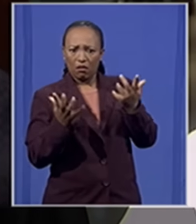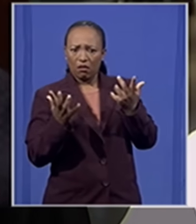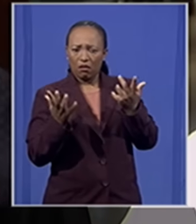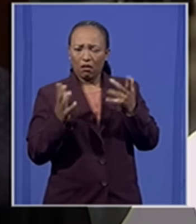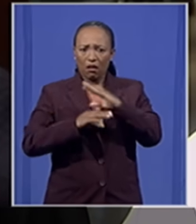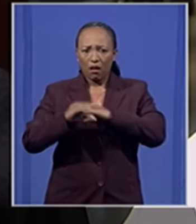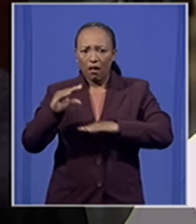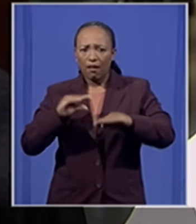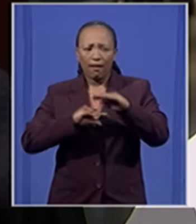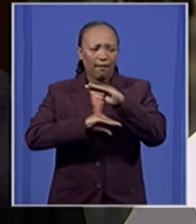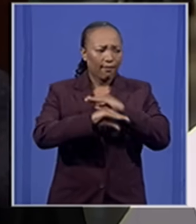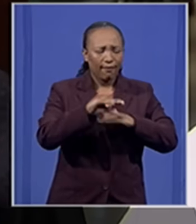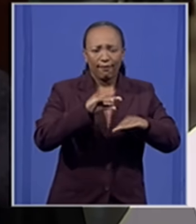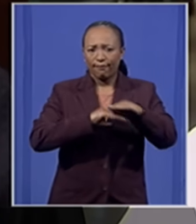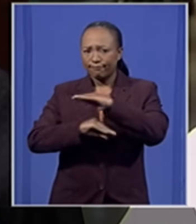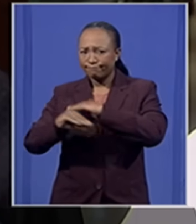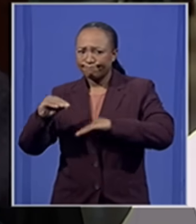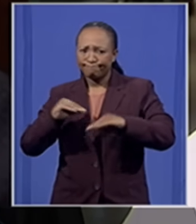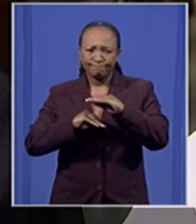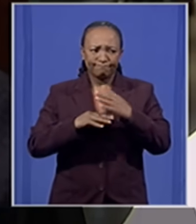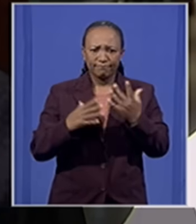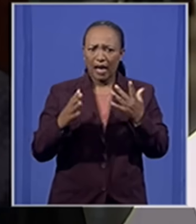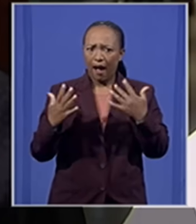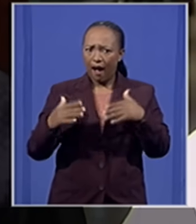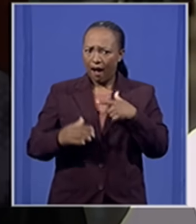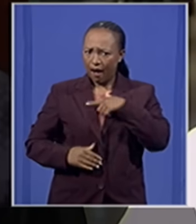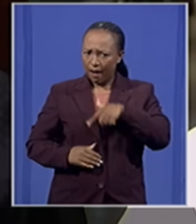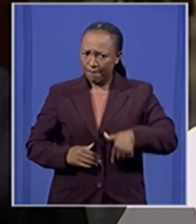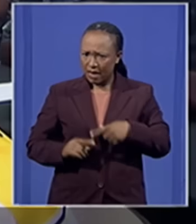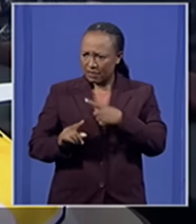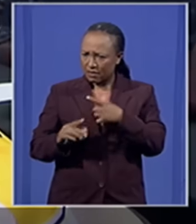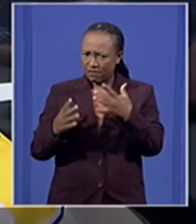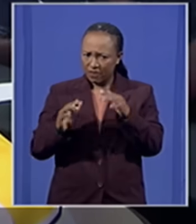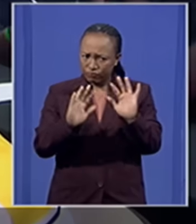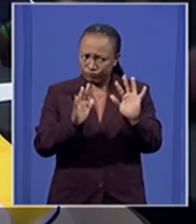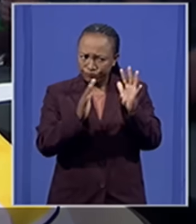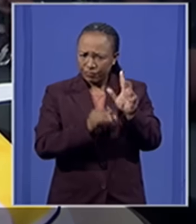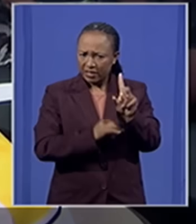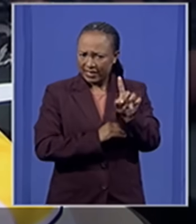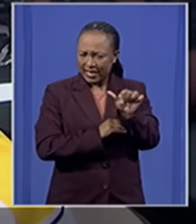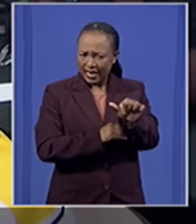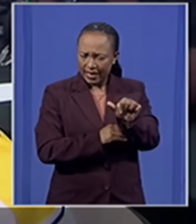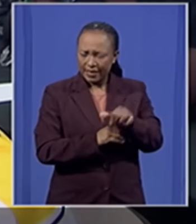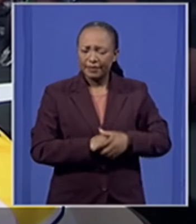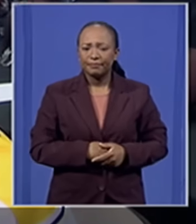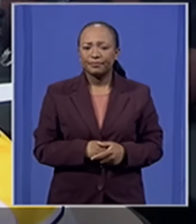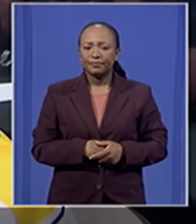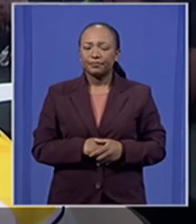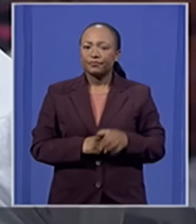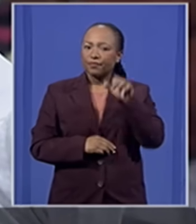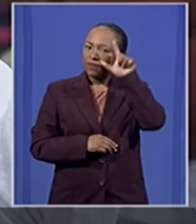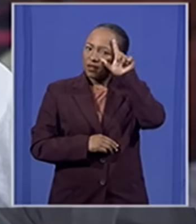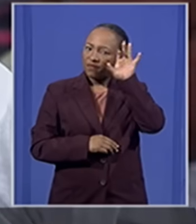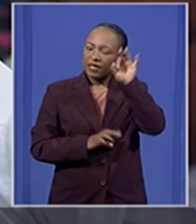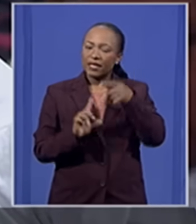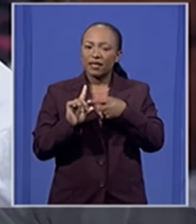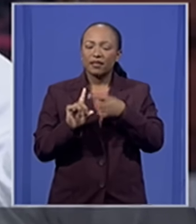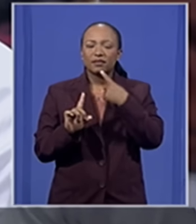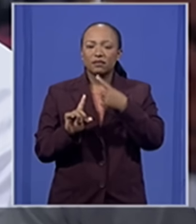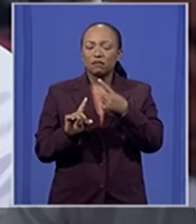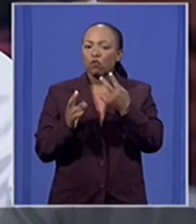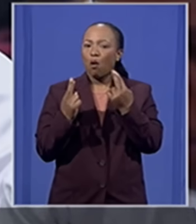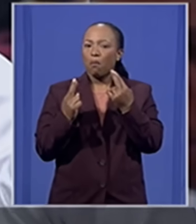Brouhaha that was raised that the president praises the DA. Mbalula o senotse o re tshepo yohle ha e fele ha fela